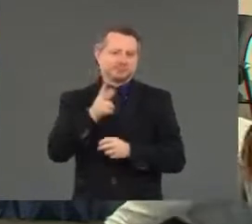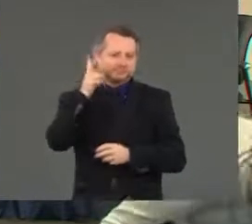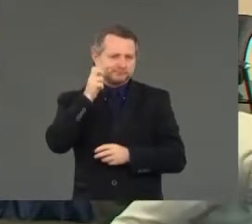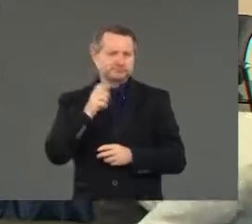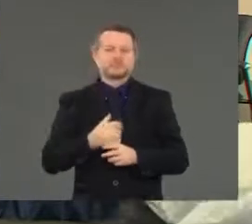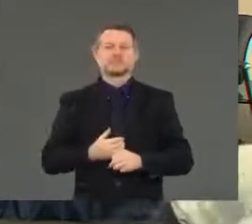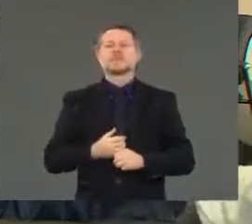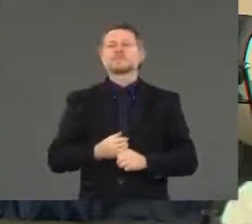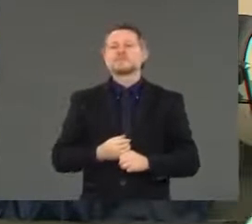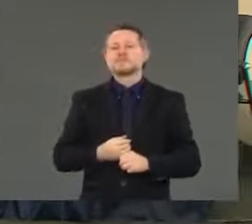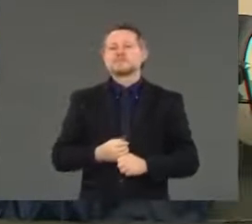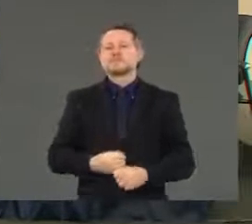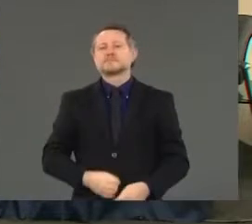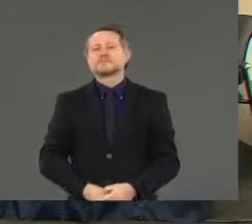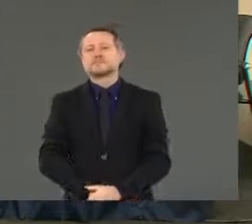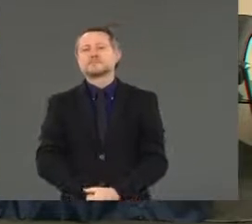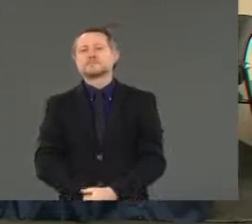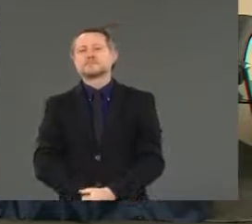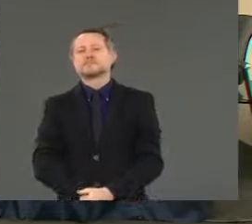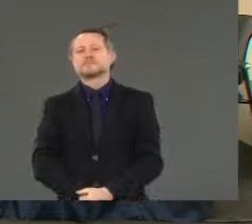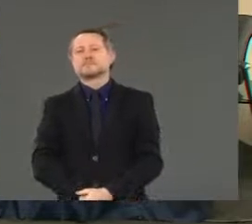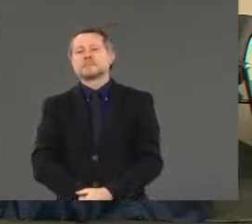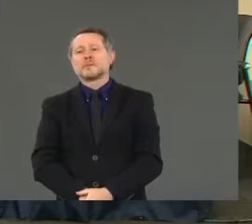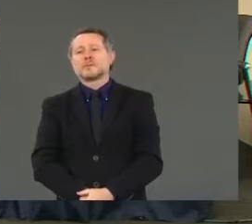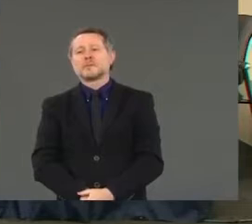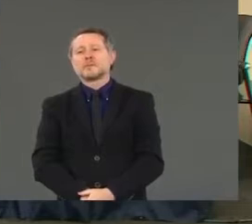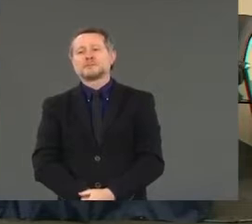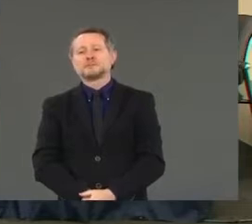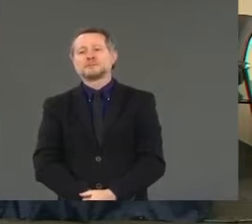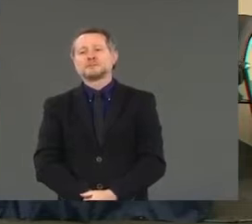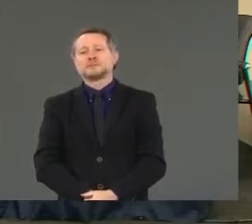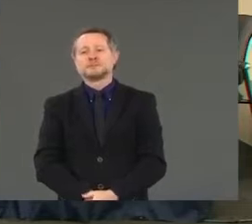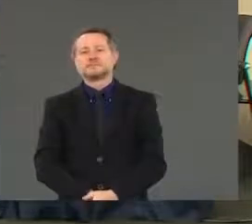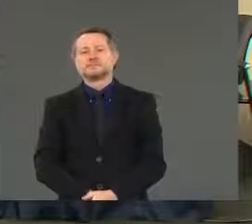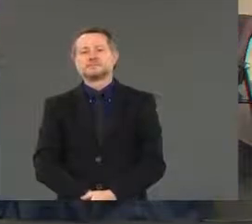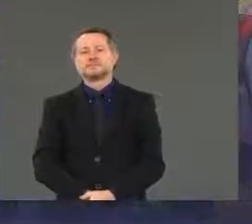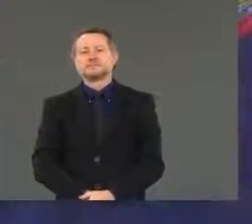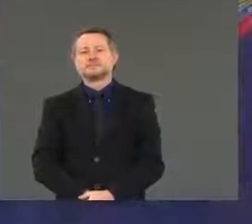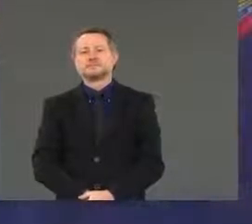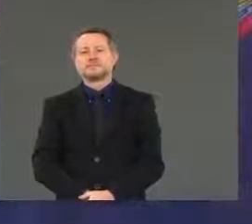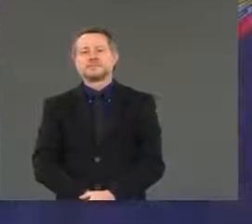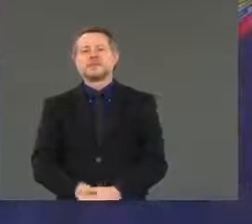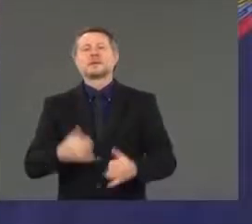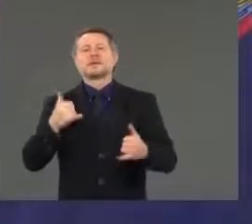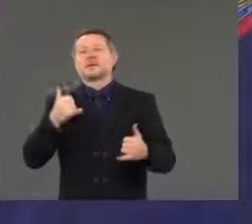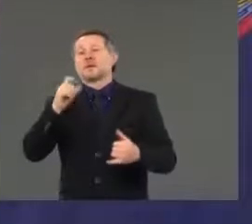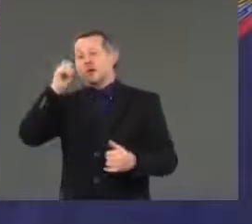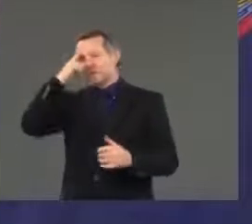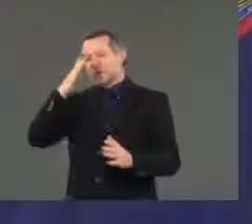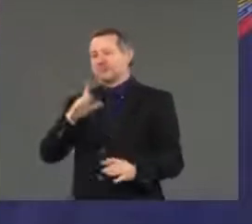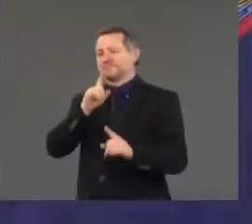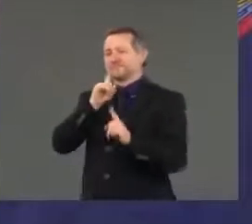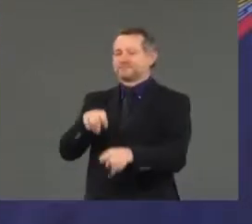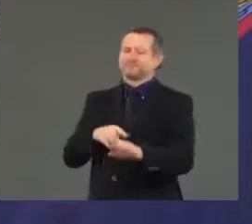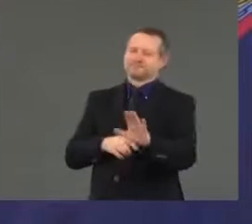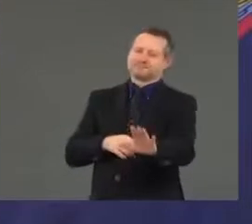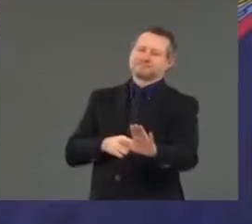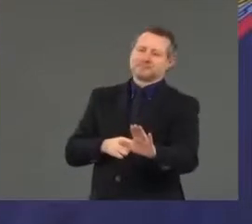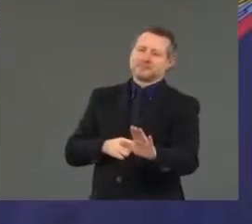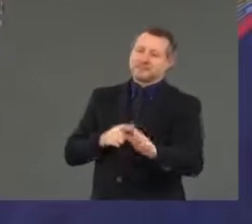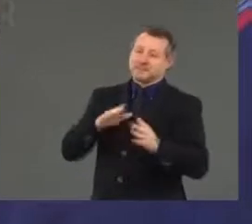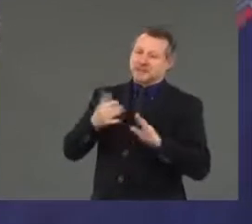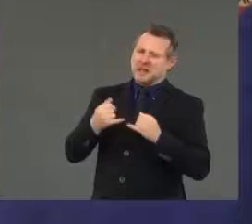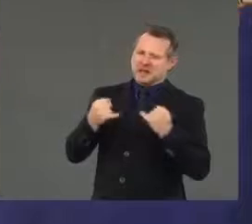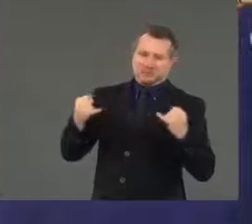a deadline on schools, both for summer school in September, but what about camps? Yeah, do we have a deadline for camps,